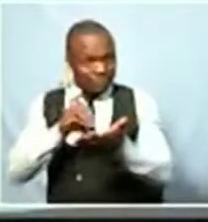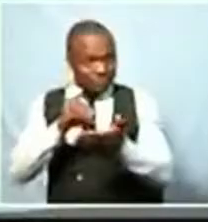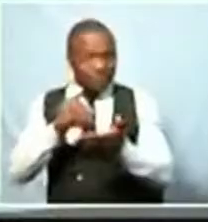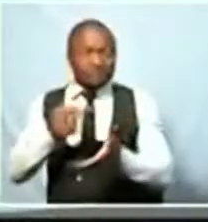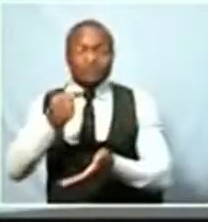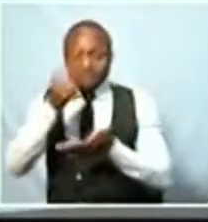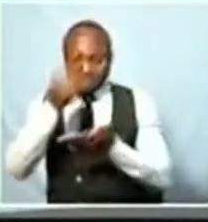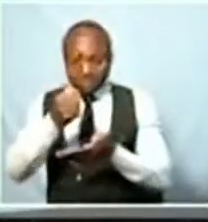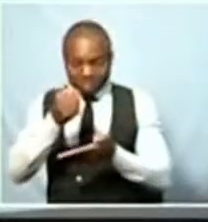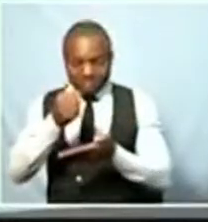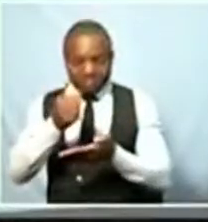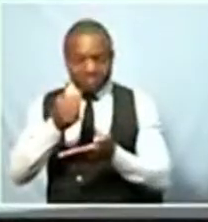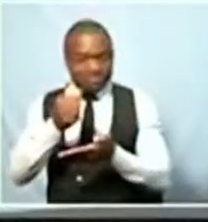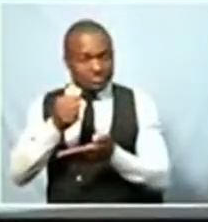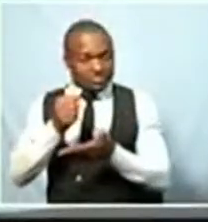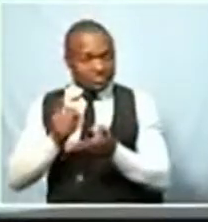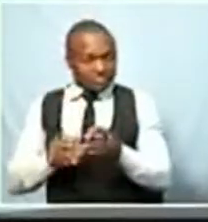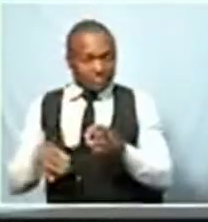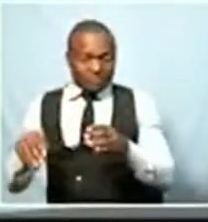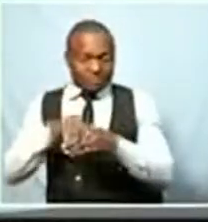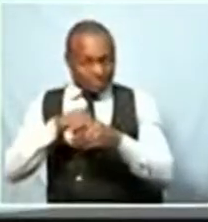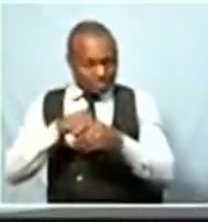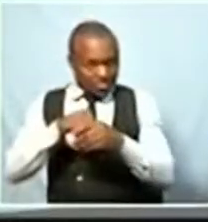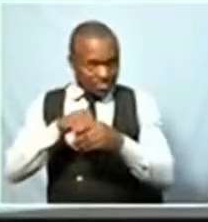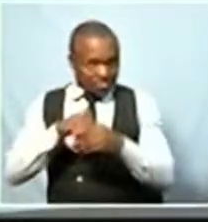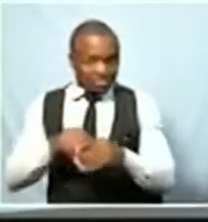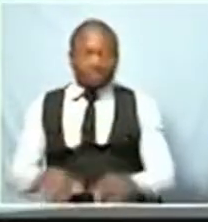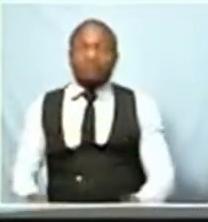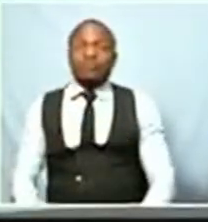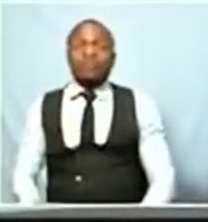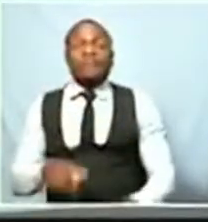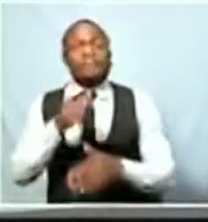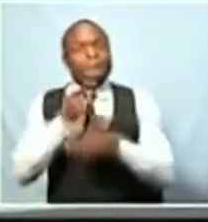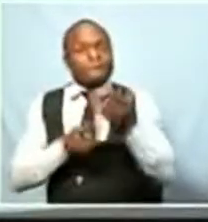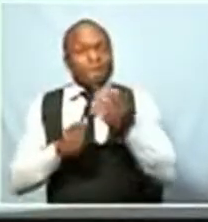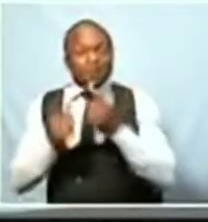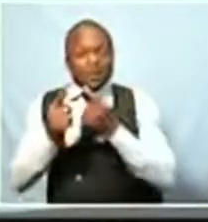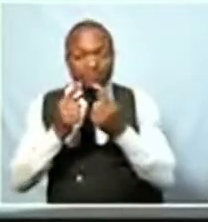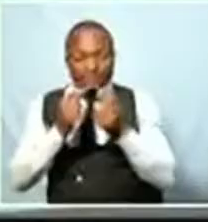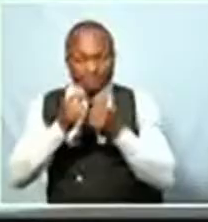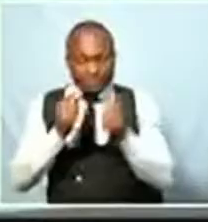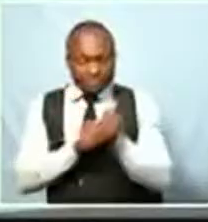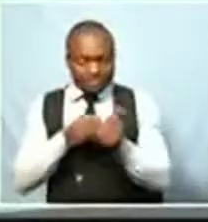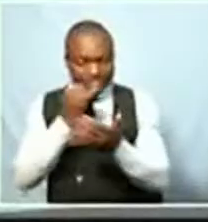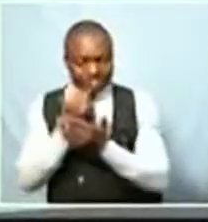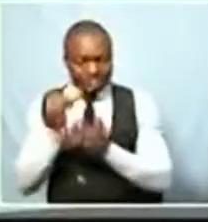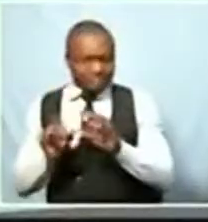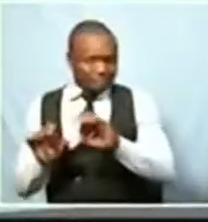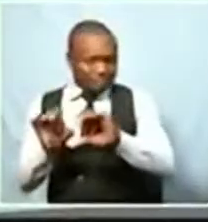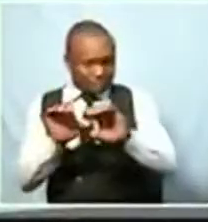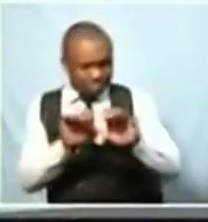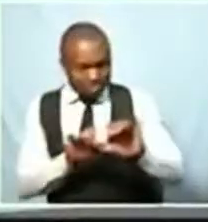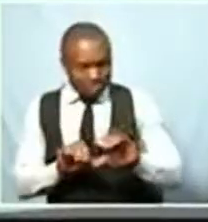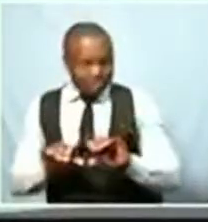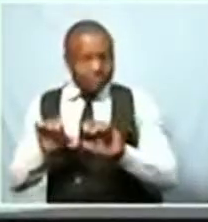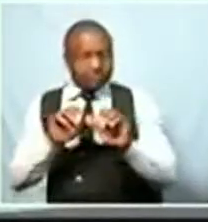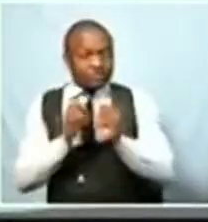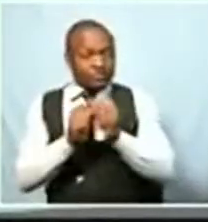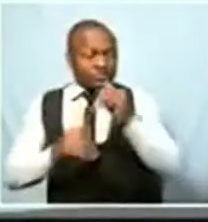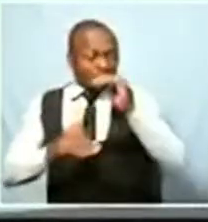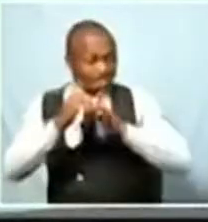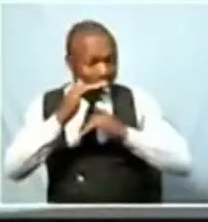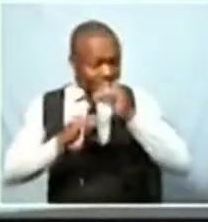budget, they've actually considered what we are talking about, the issues to do with inflation and things like